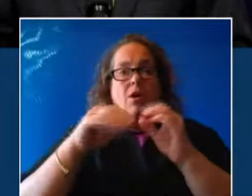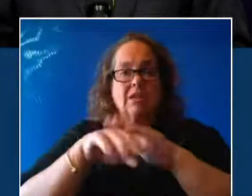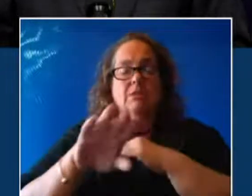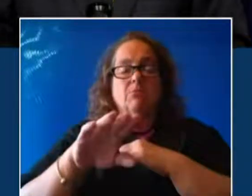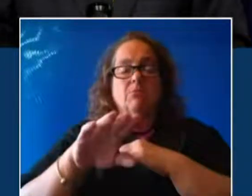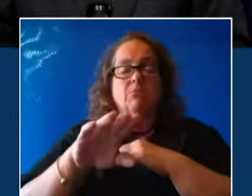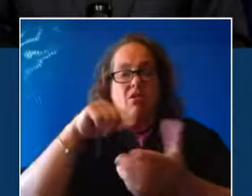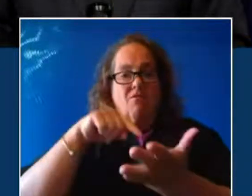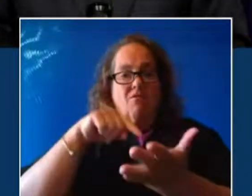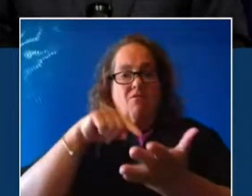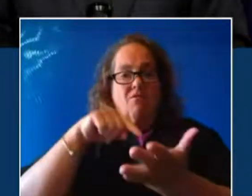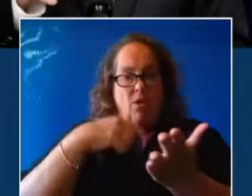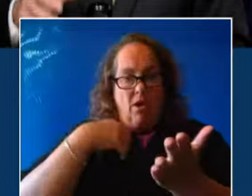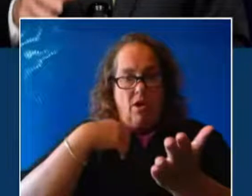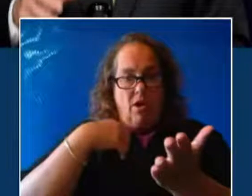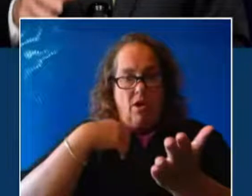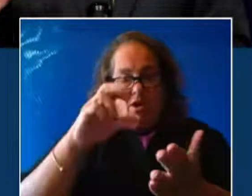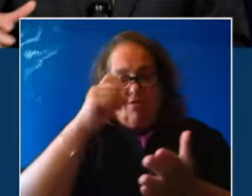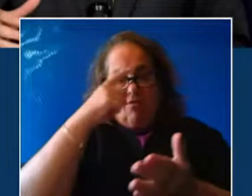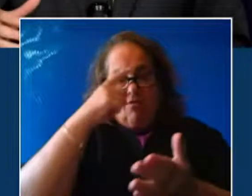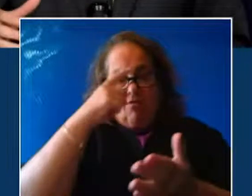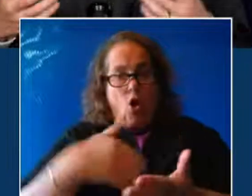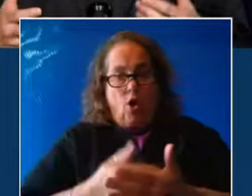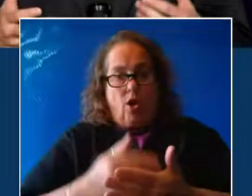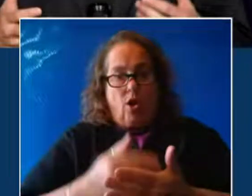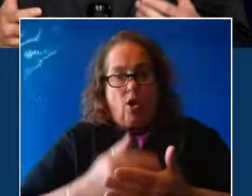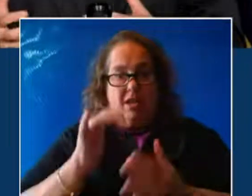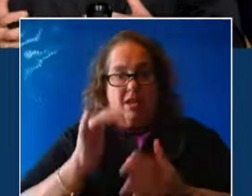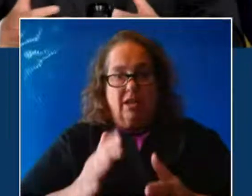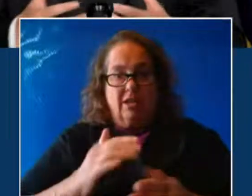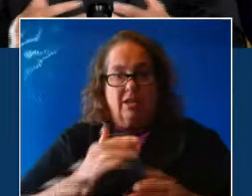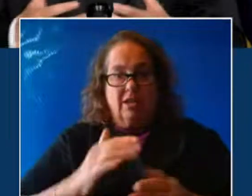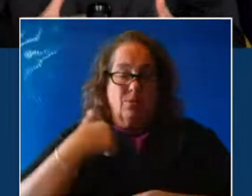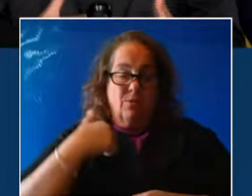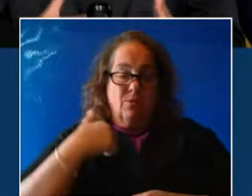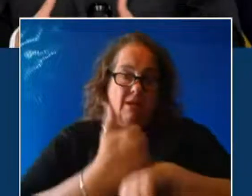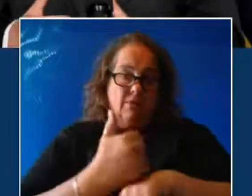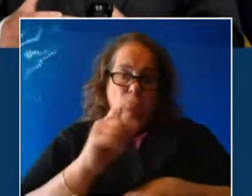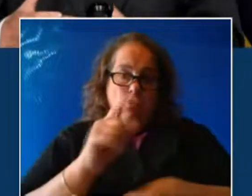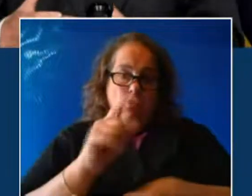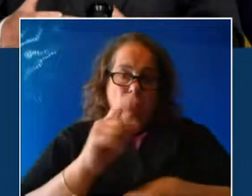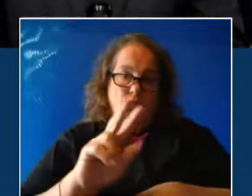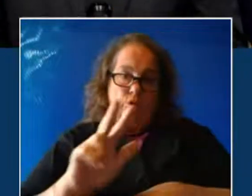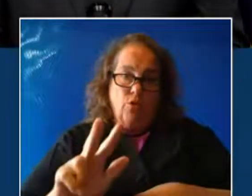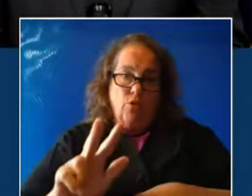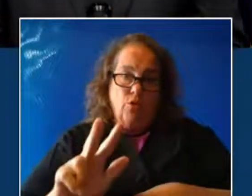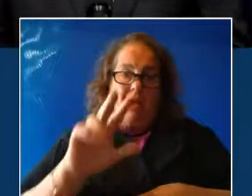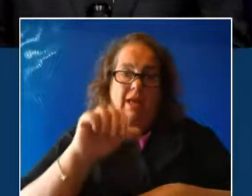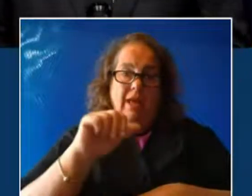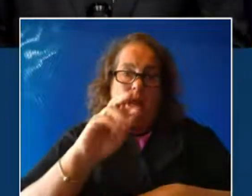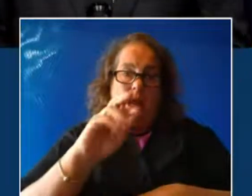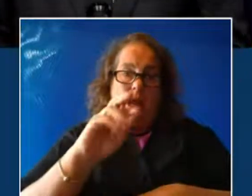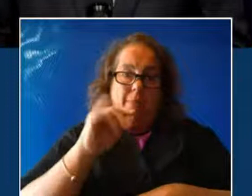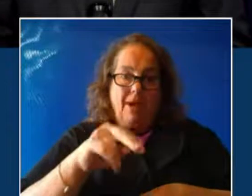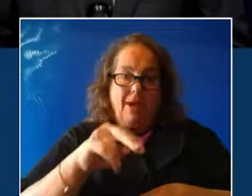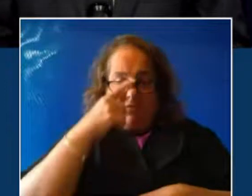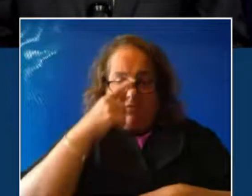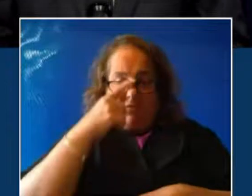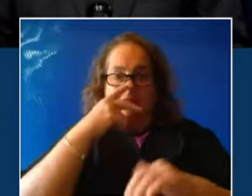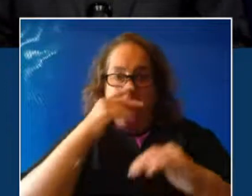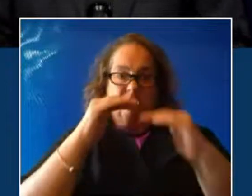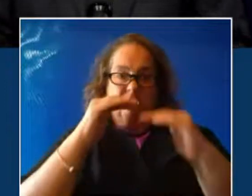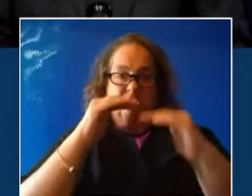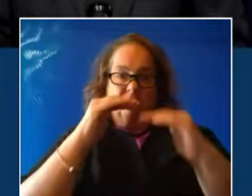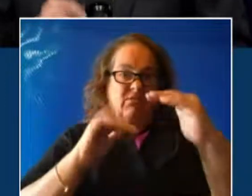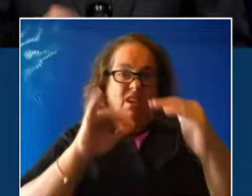We launched the 1-2-3 campaign in the midst of this pandemic, seeing disproportionate cases and deaths in our minority